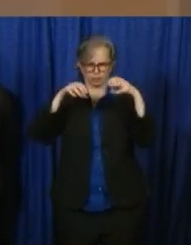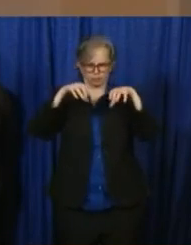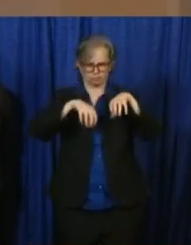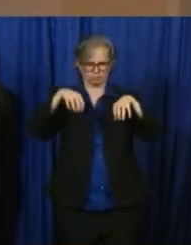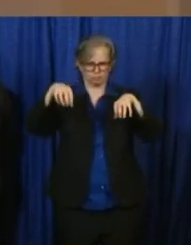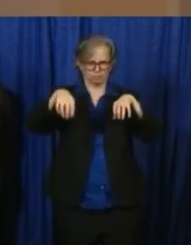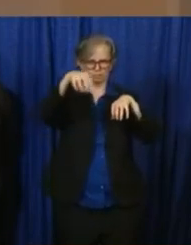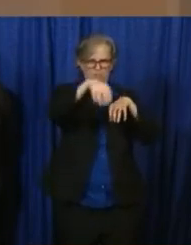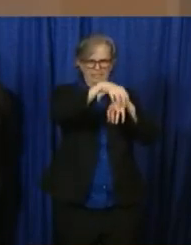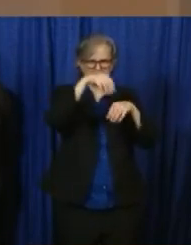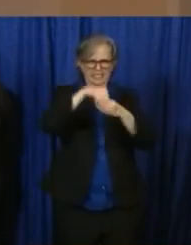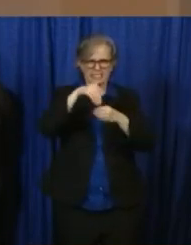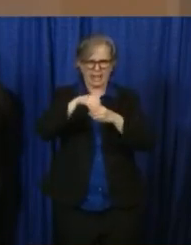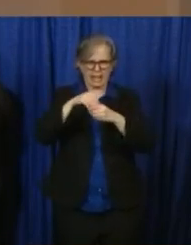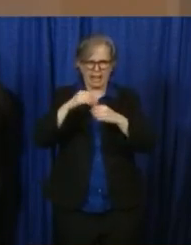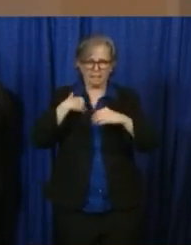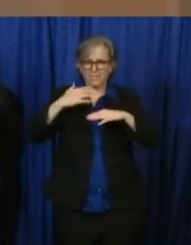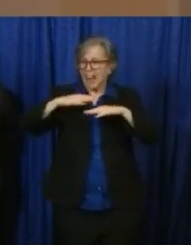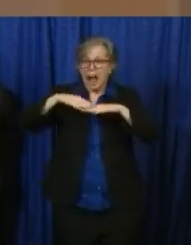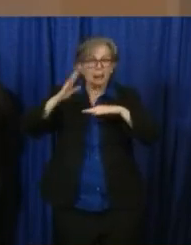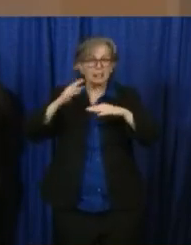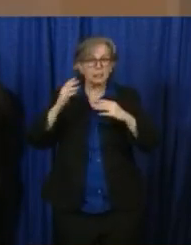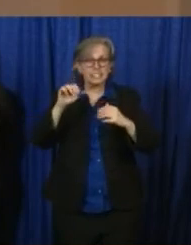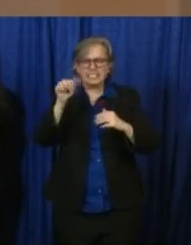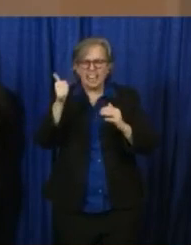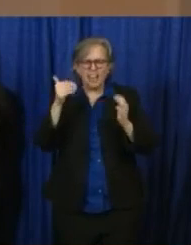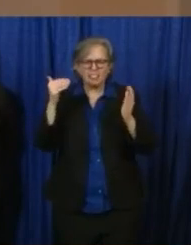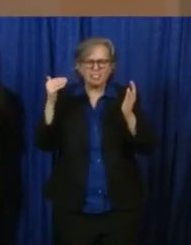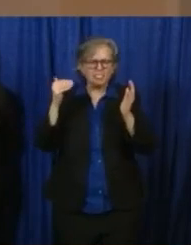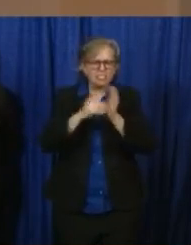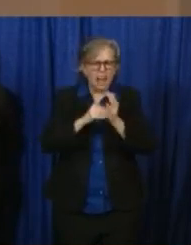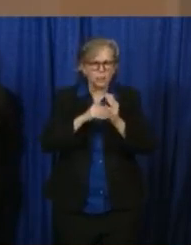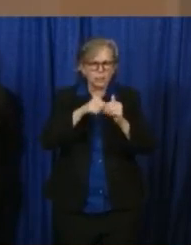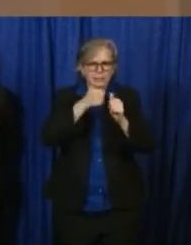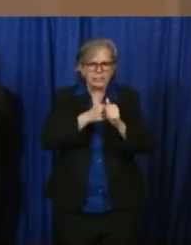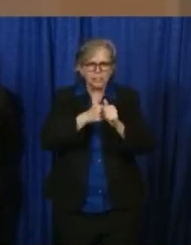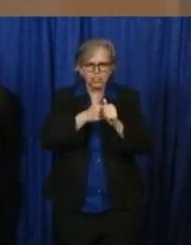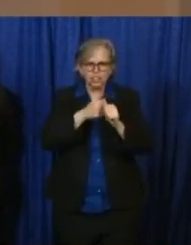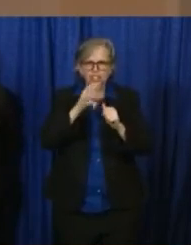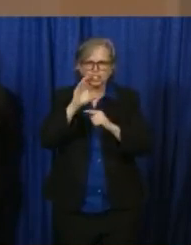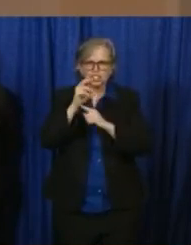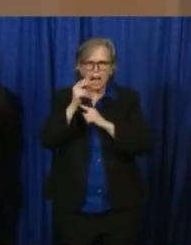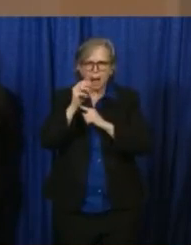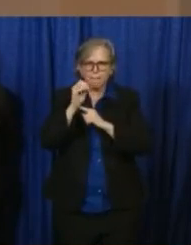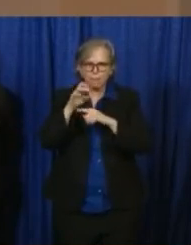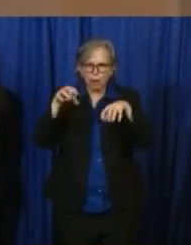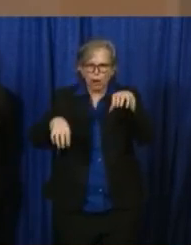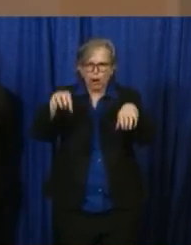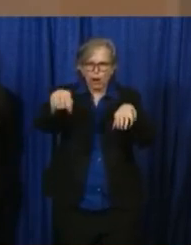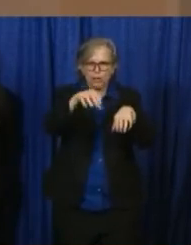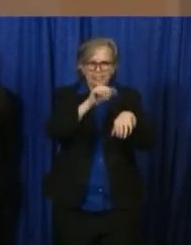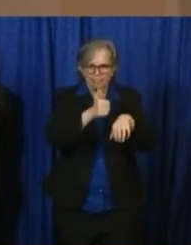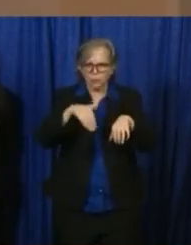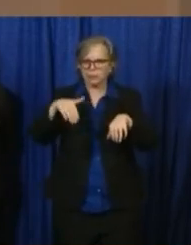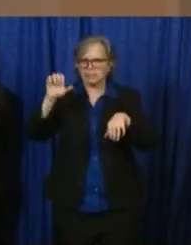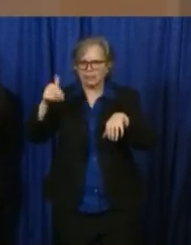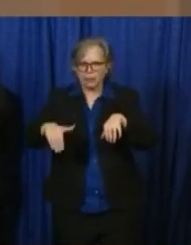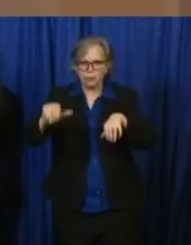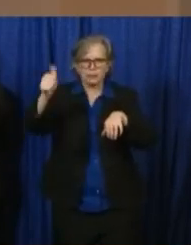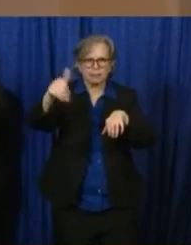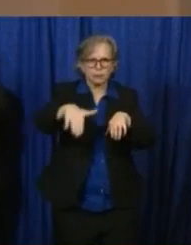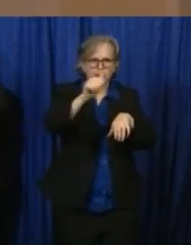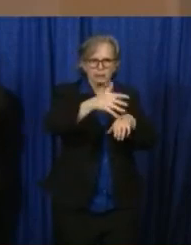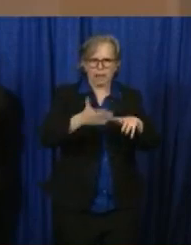least 10,000 in each chamber, and there are four chambers in each machine, so, and they can run that for two shifts. So each machine under